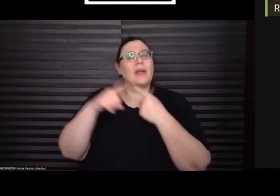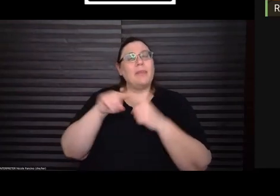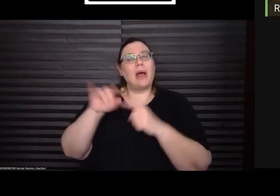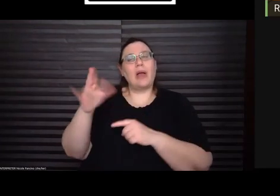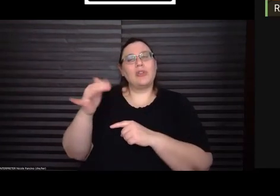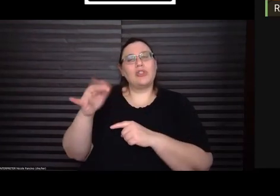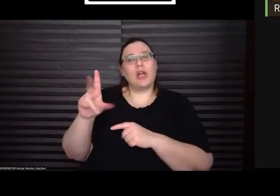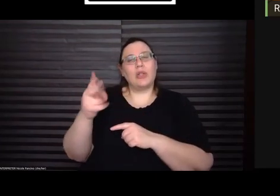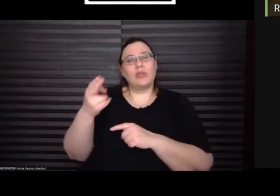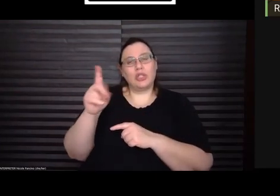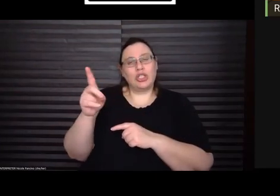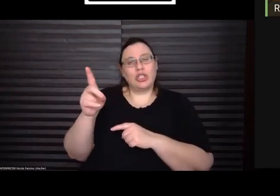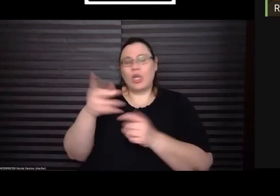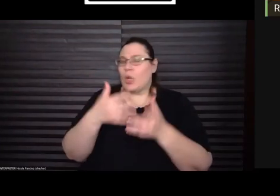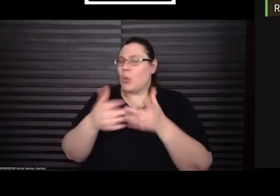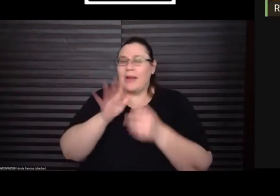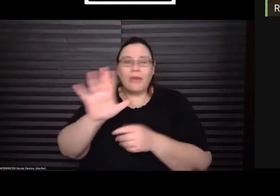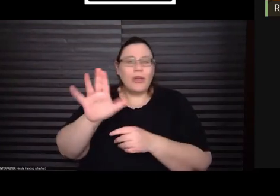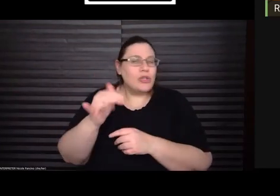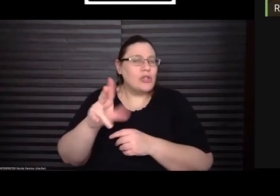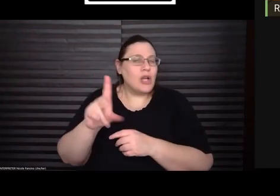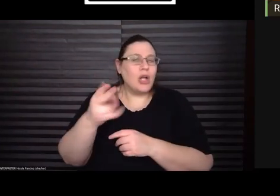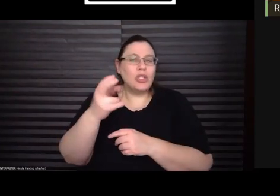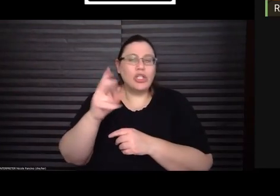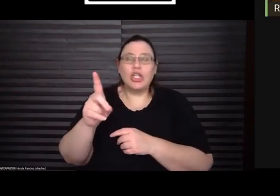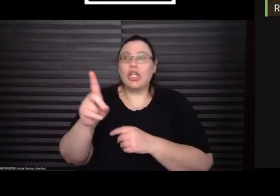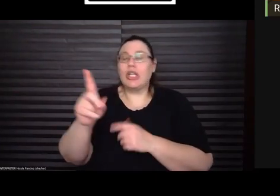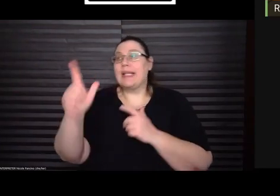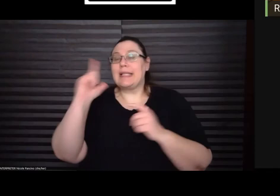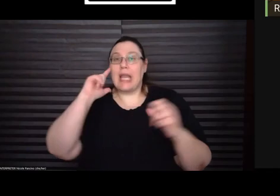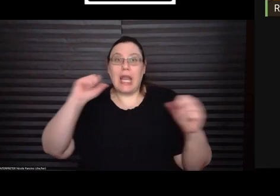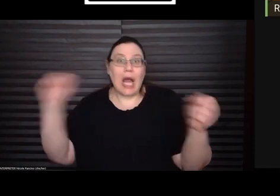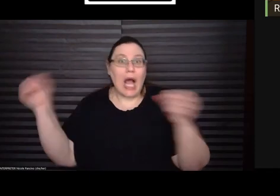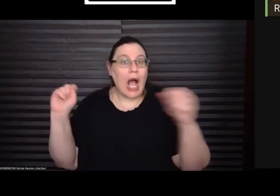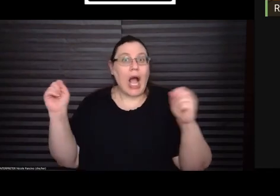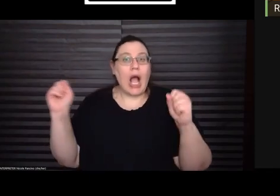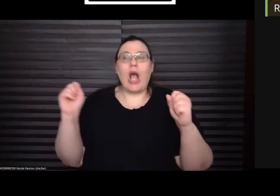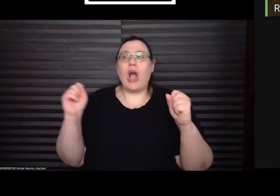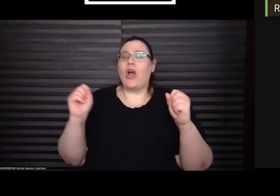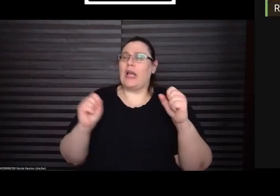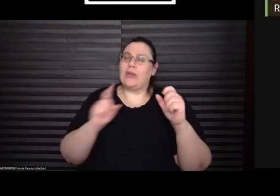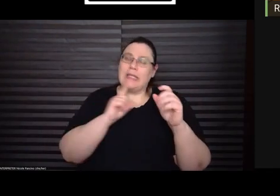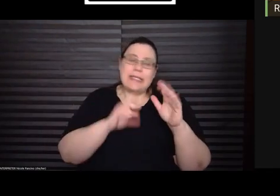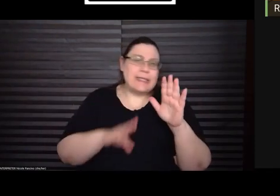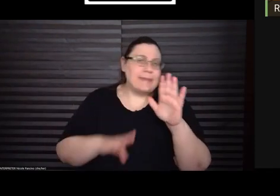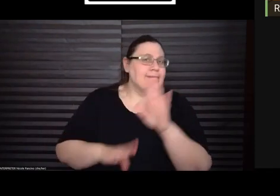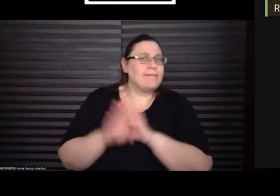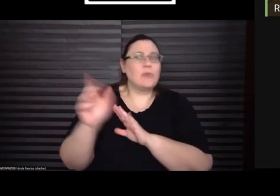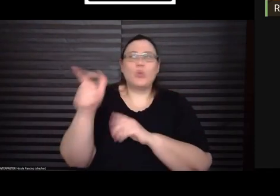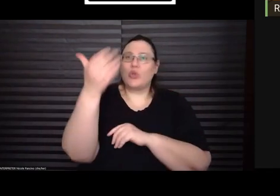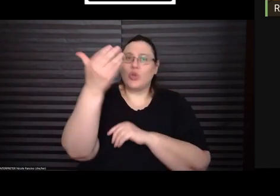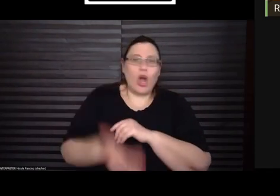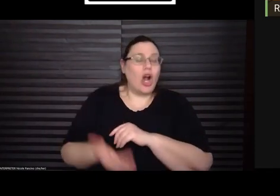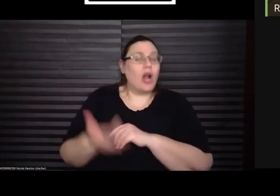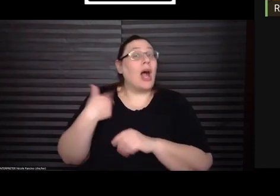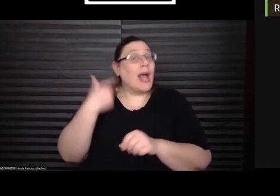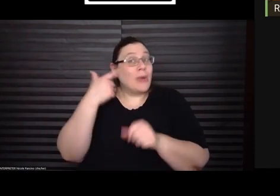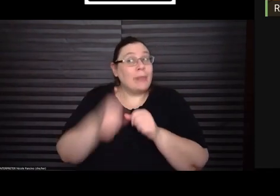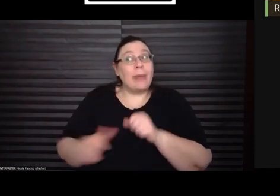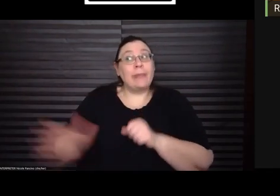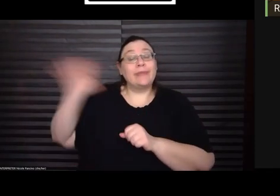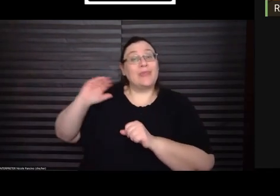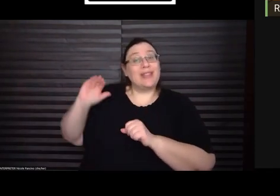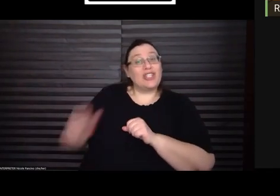about childhood, like whatever your childhood is, it's so loud, it's so formative, I actually remember